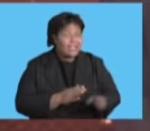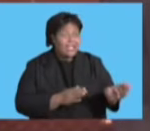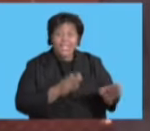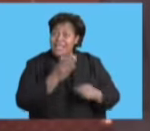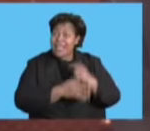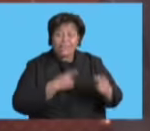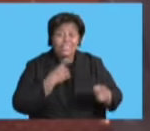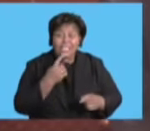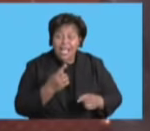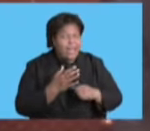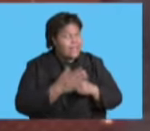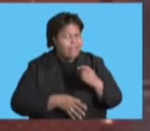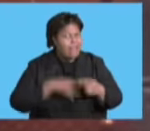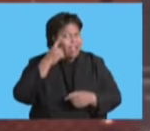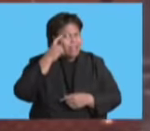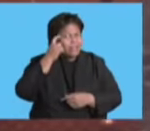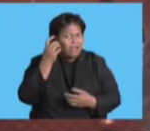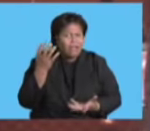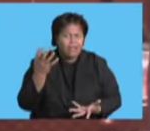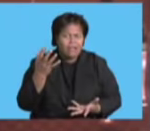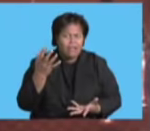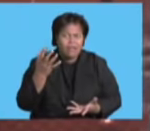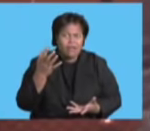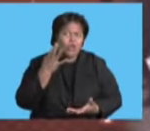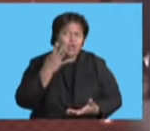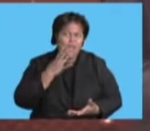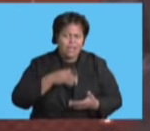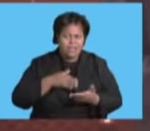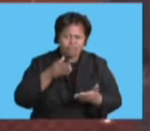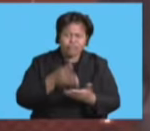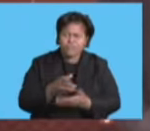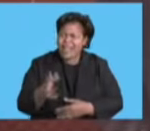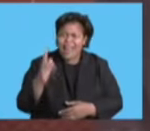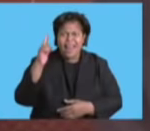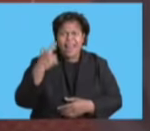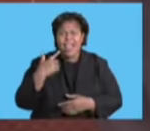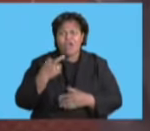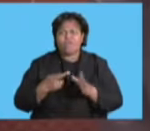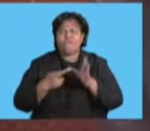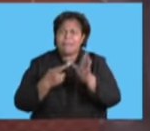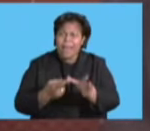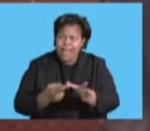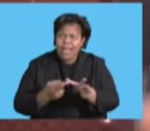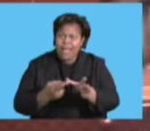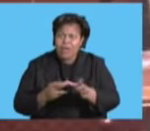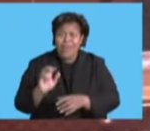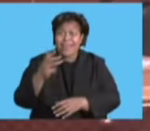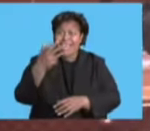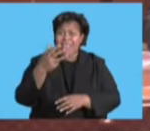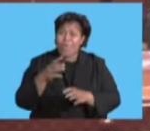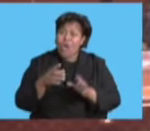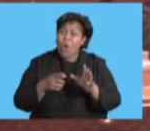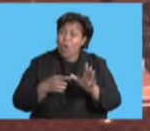never alluded to and never meant during his intervention in his right of reply to the motion on 9th August, calling for a